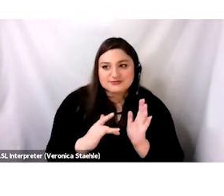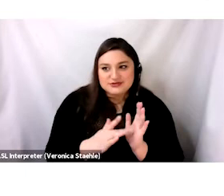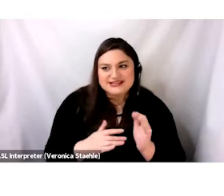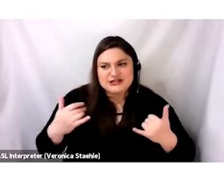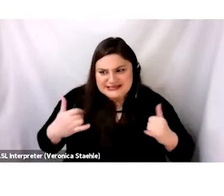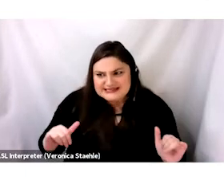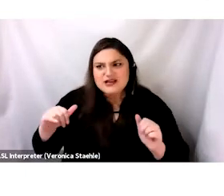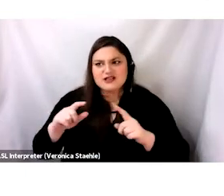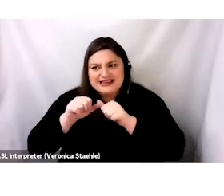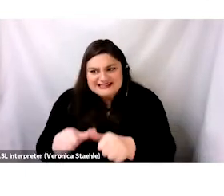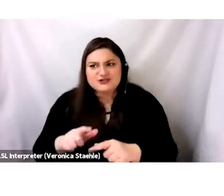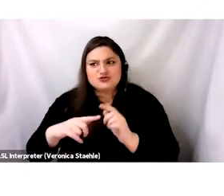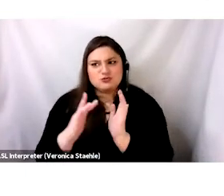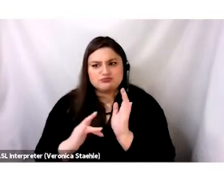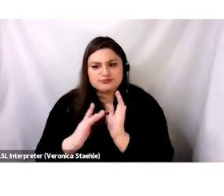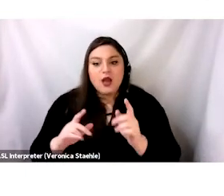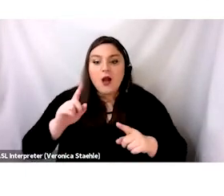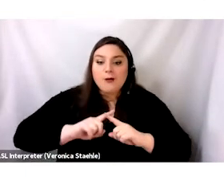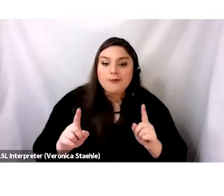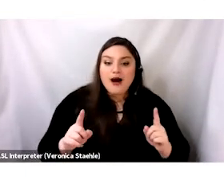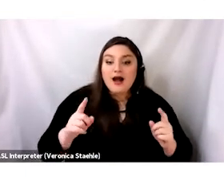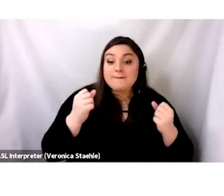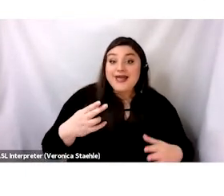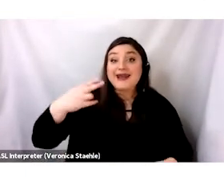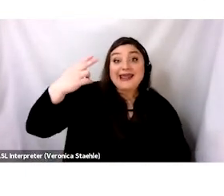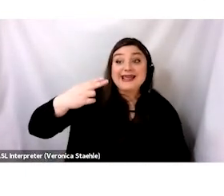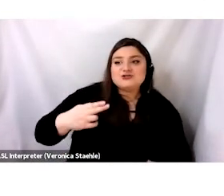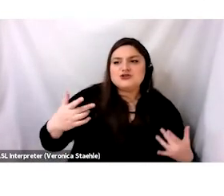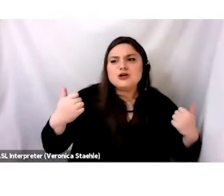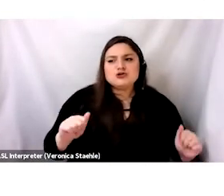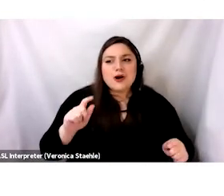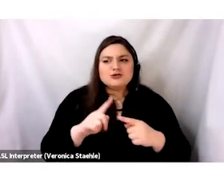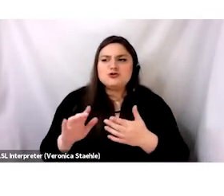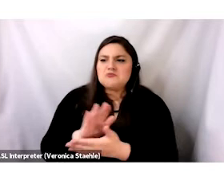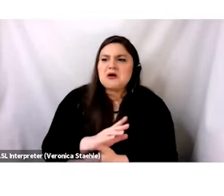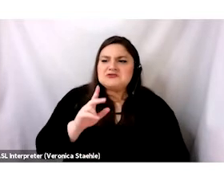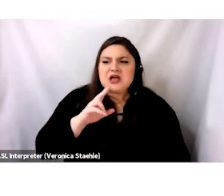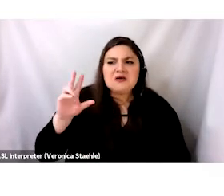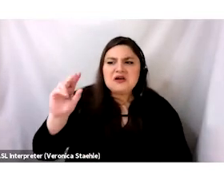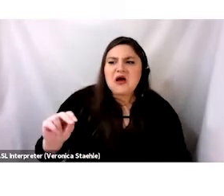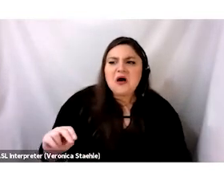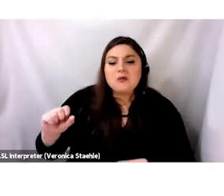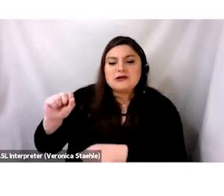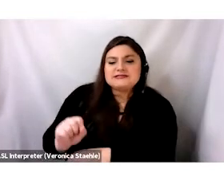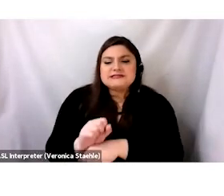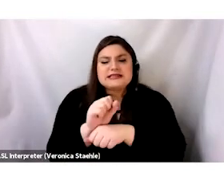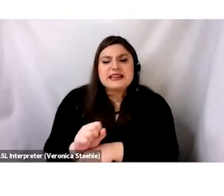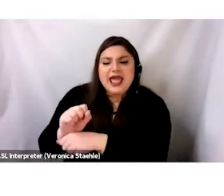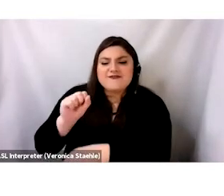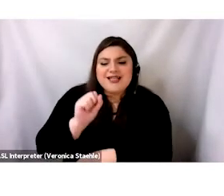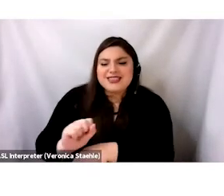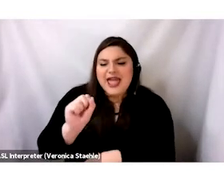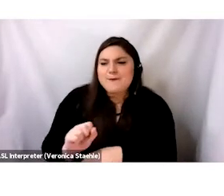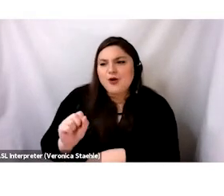to discredit this truth that slave labor, mostly in the cotton fields of the South, is behind one of America's first big